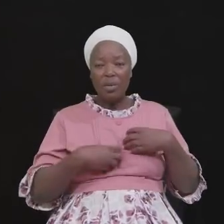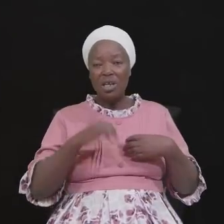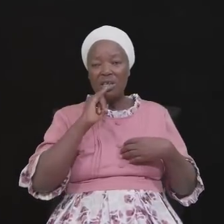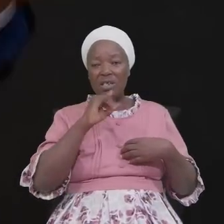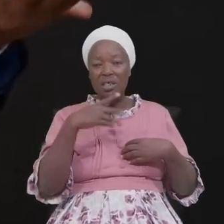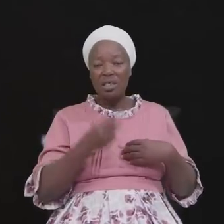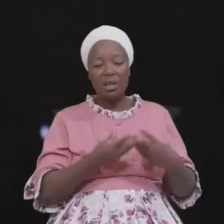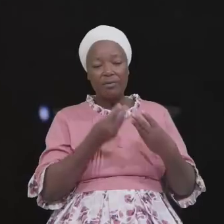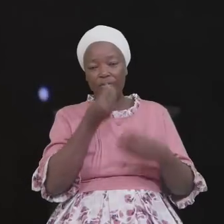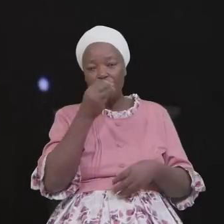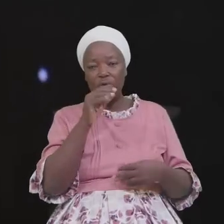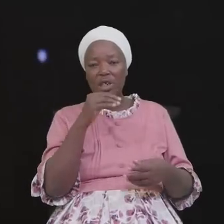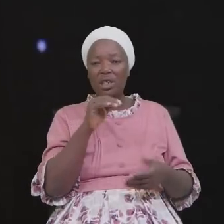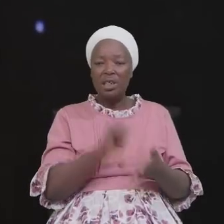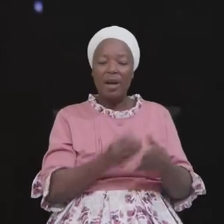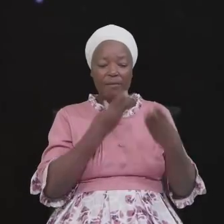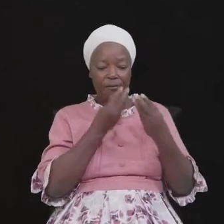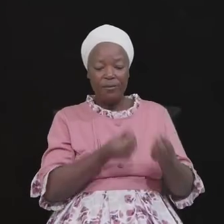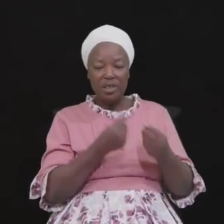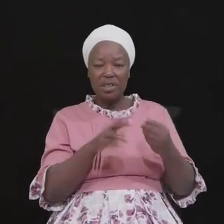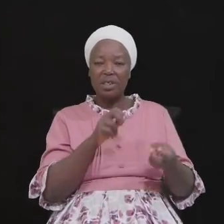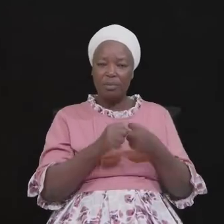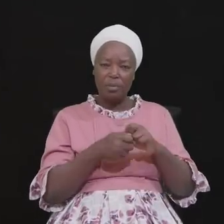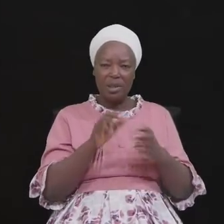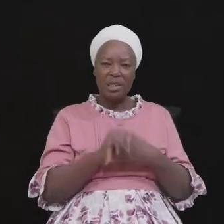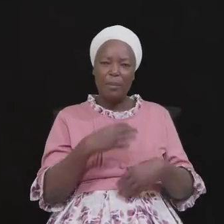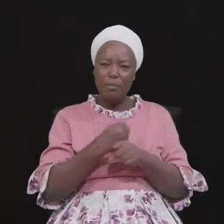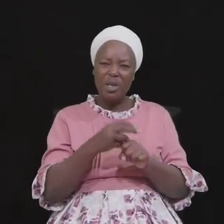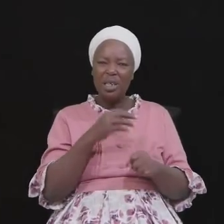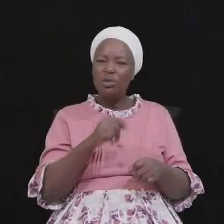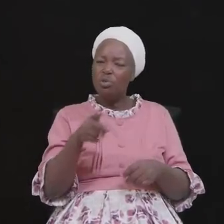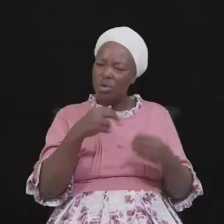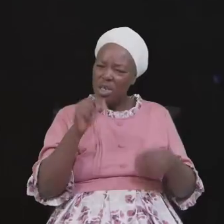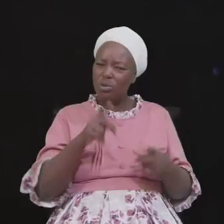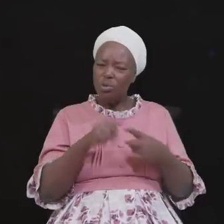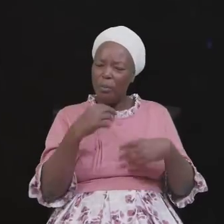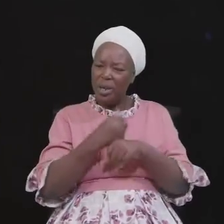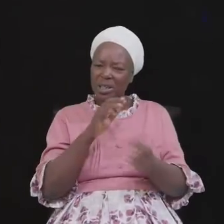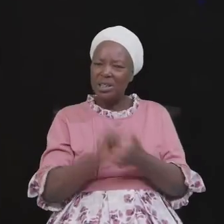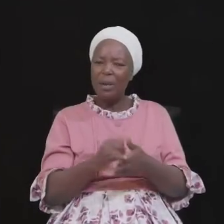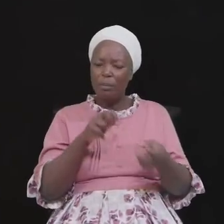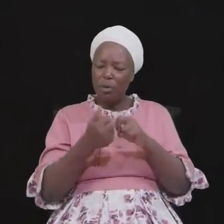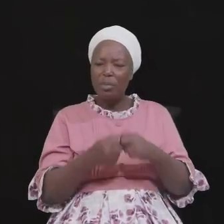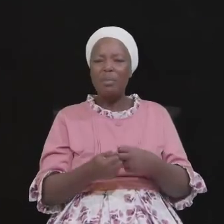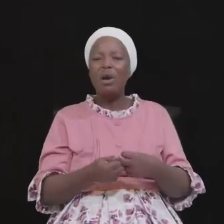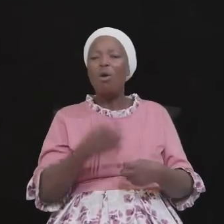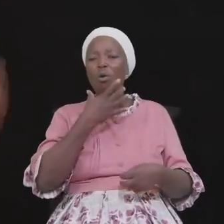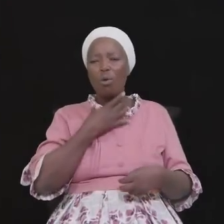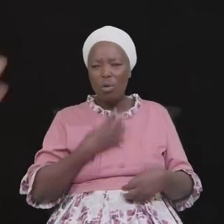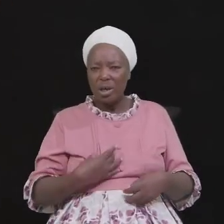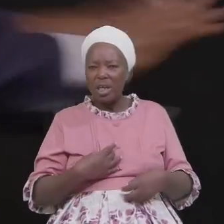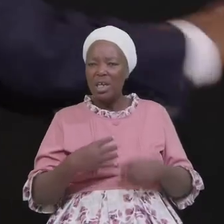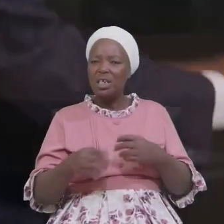that makes it grow. Starve that problem. Even if that problem were like a lion, and